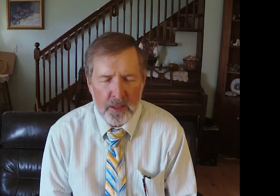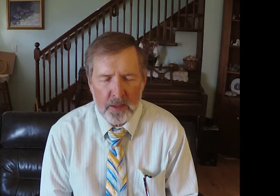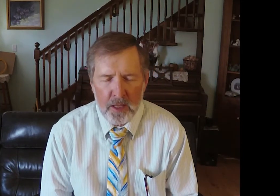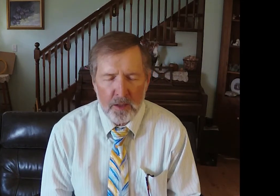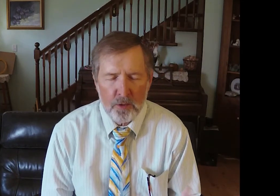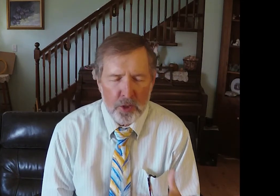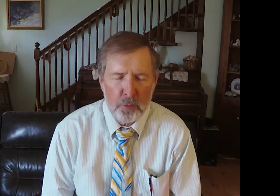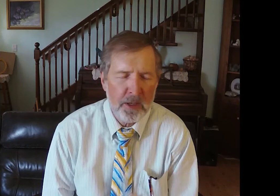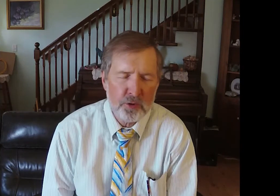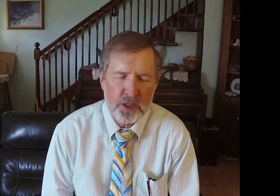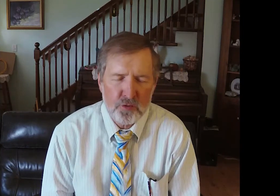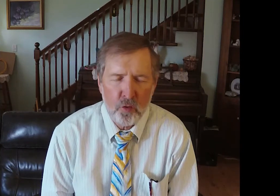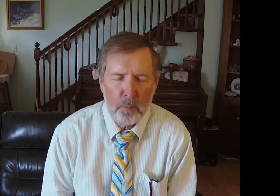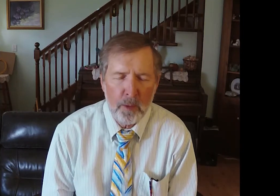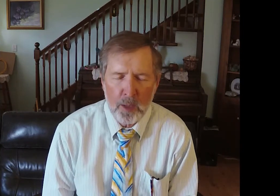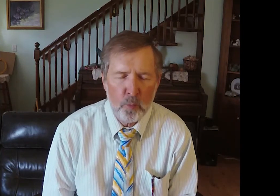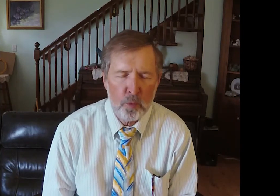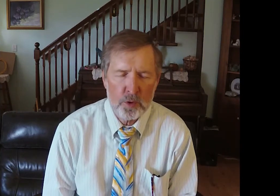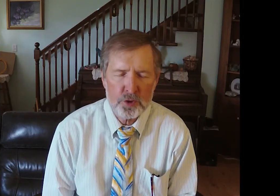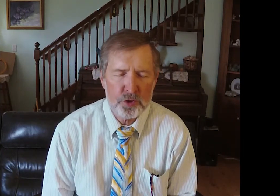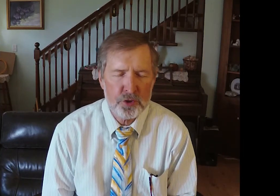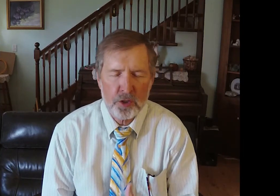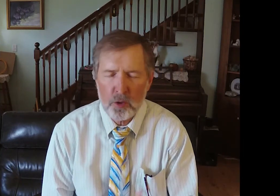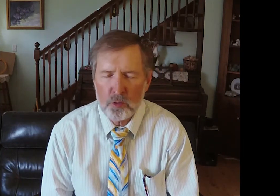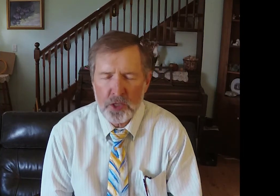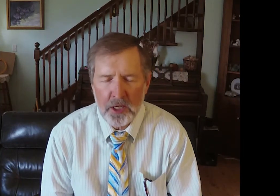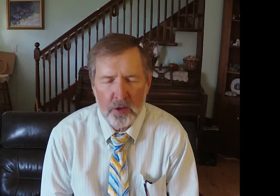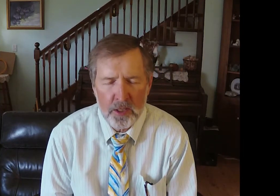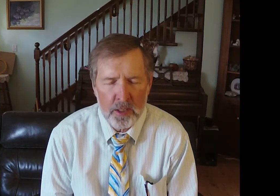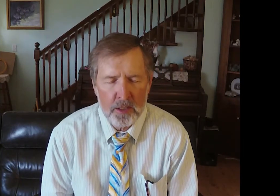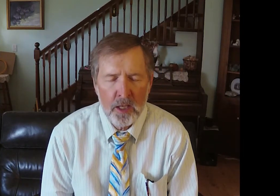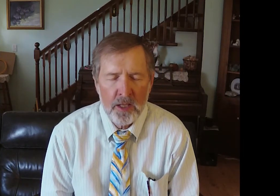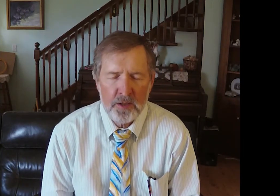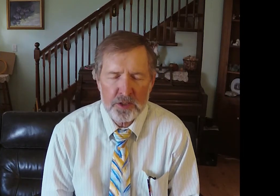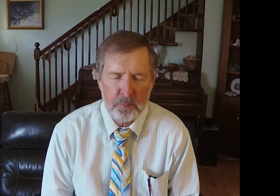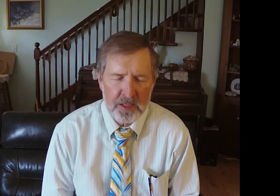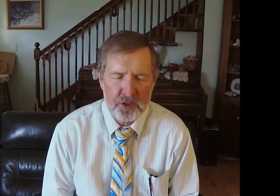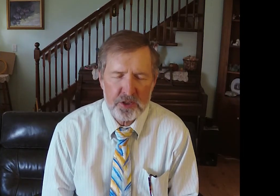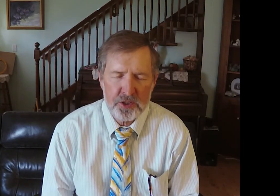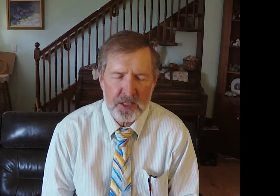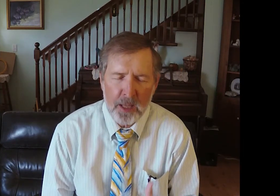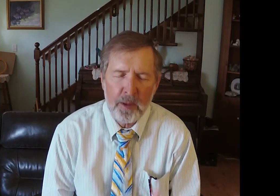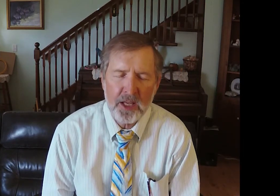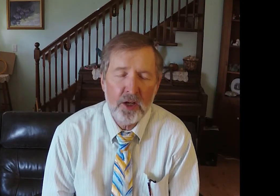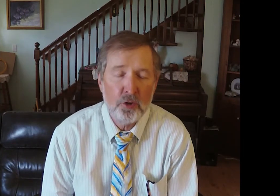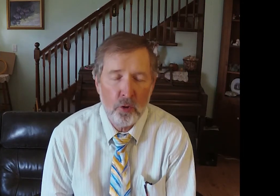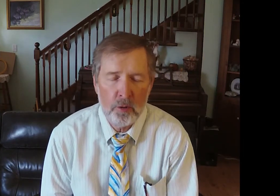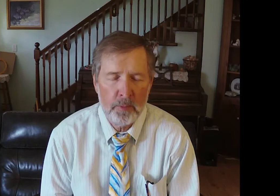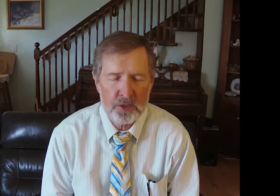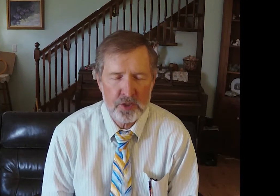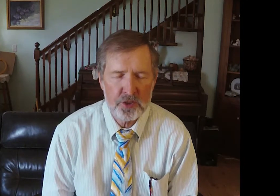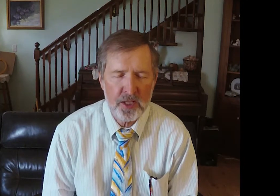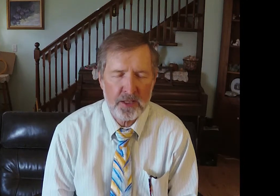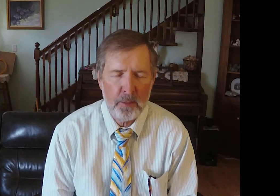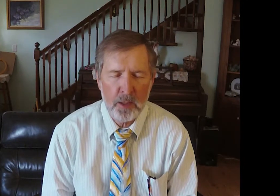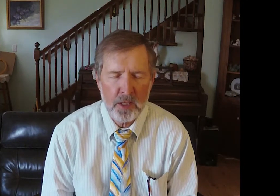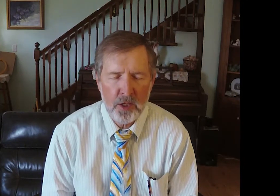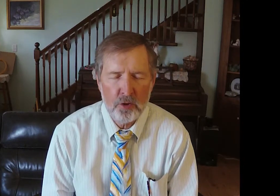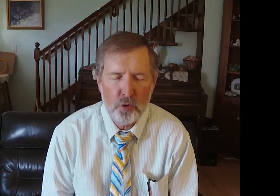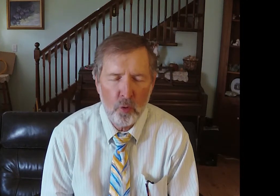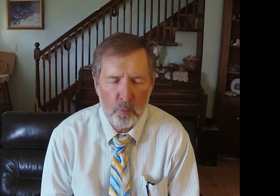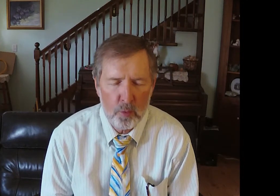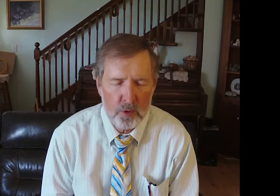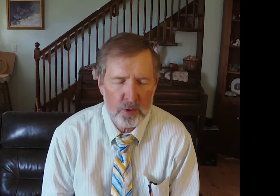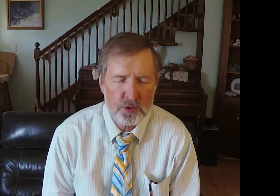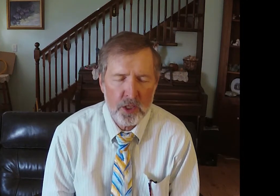pray that you might transform my words to those hearing this message, that they might hear your message, that they might